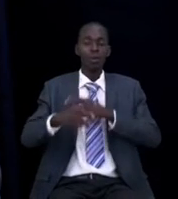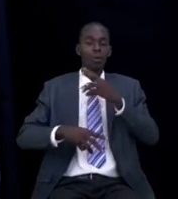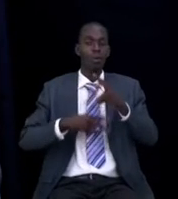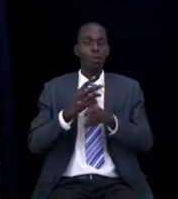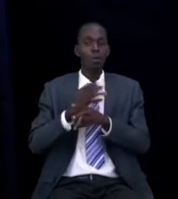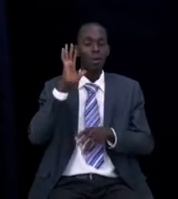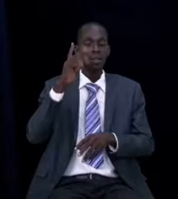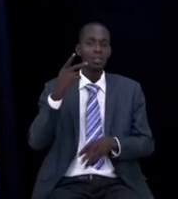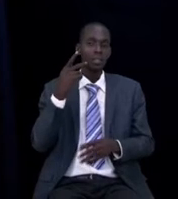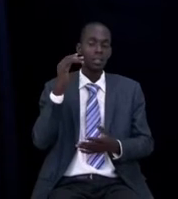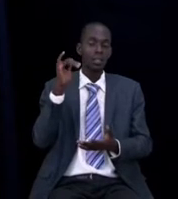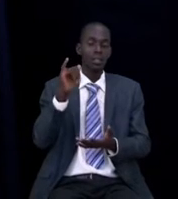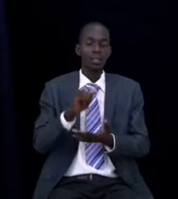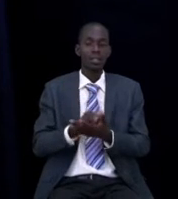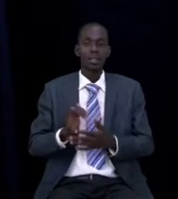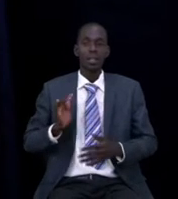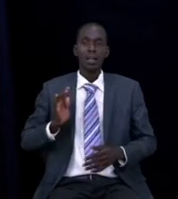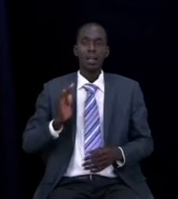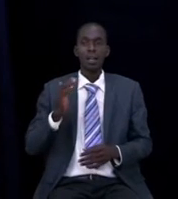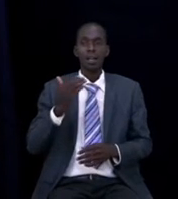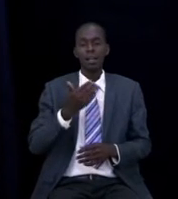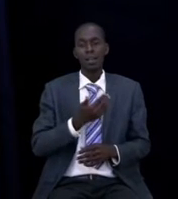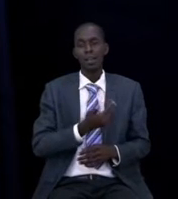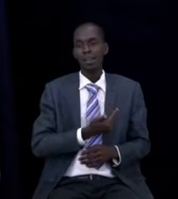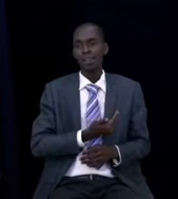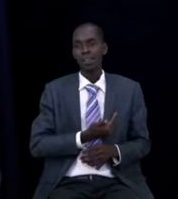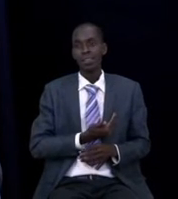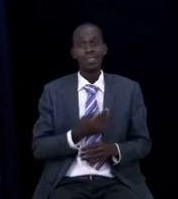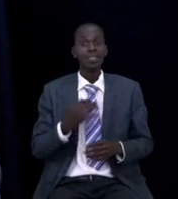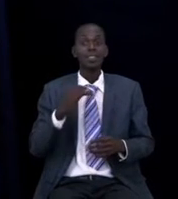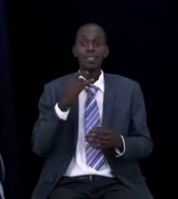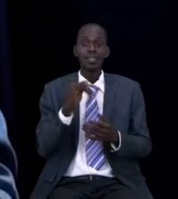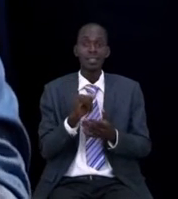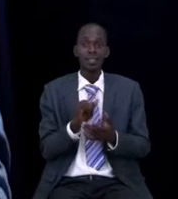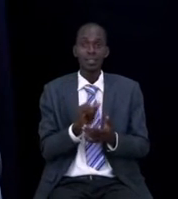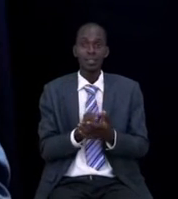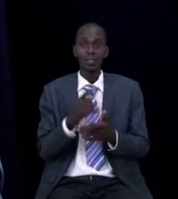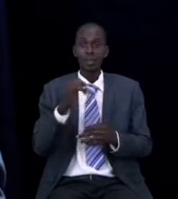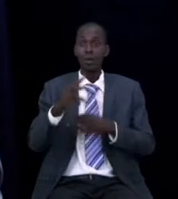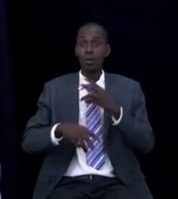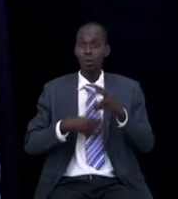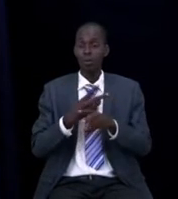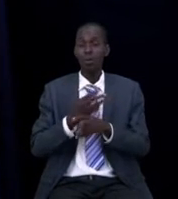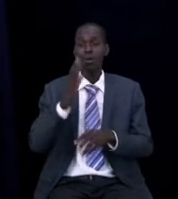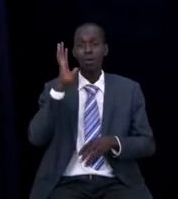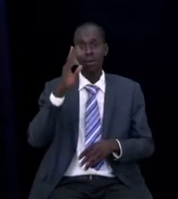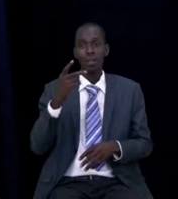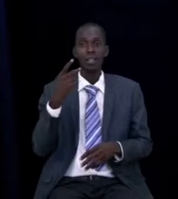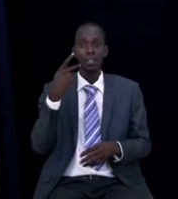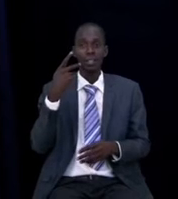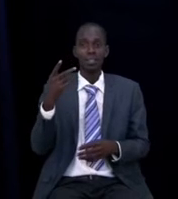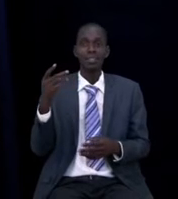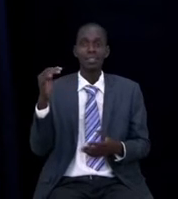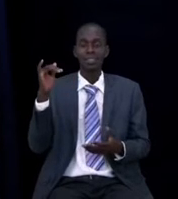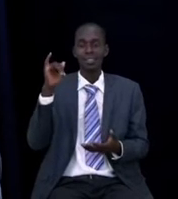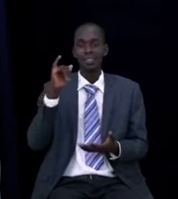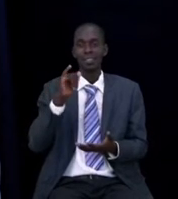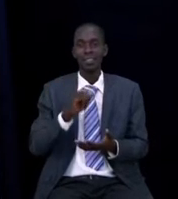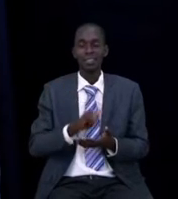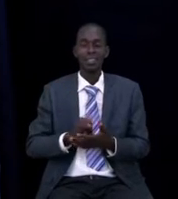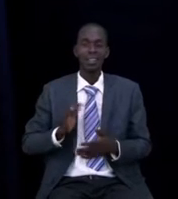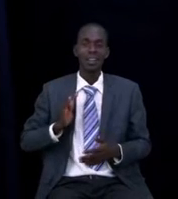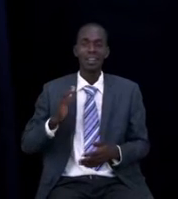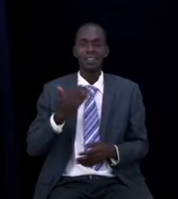see that. Yes, the world will see that.